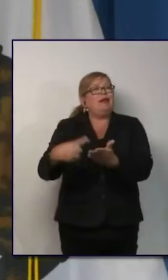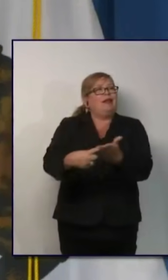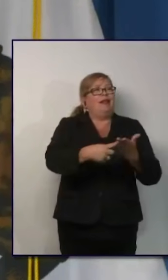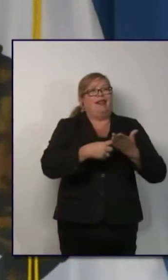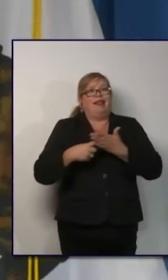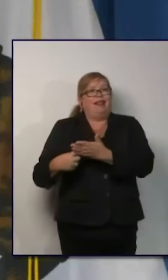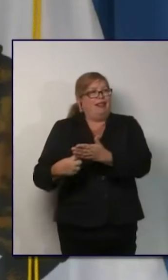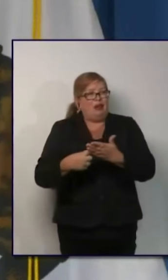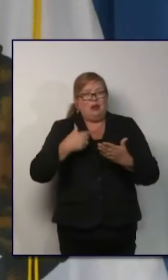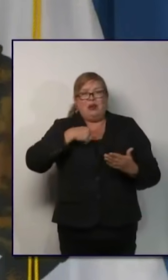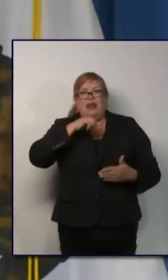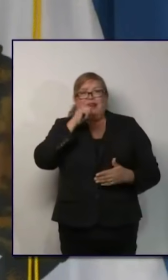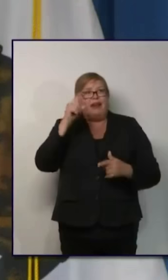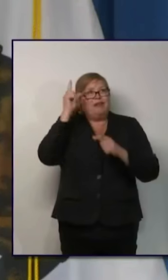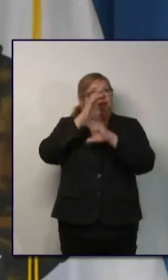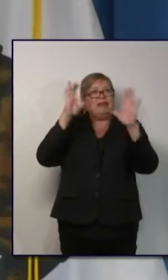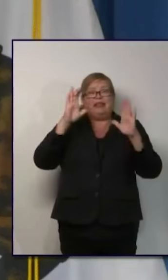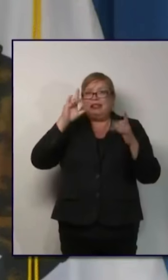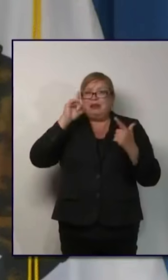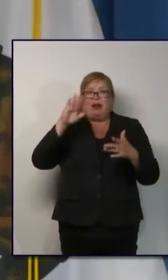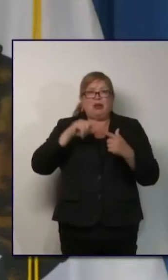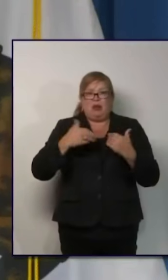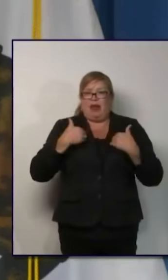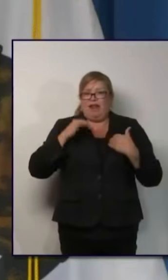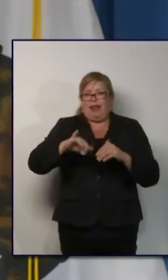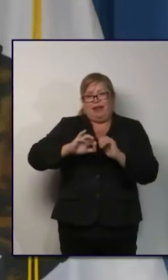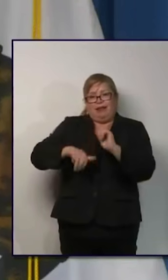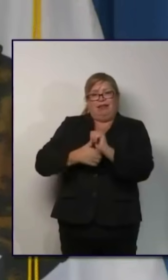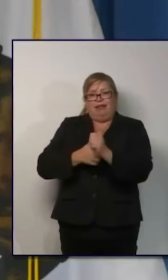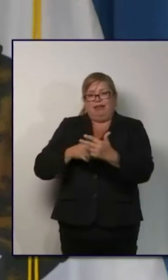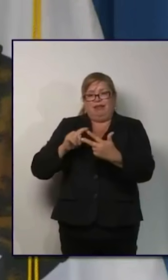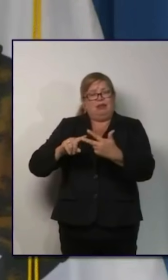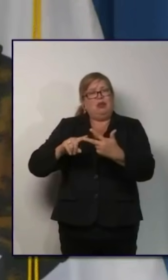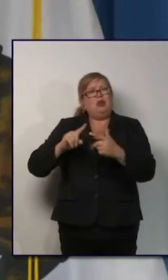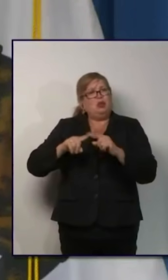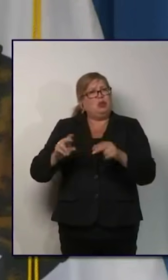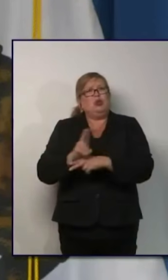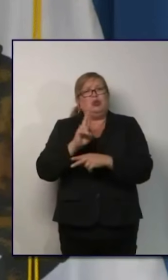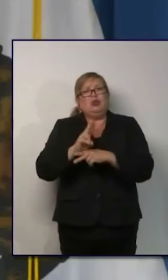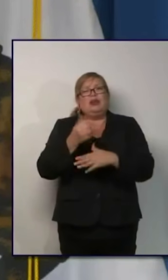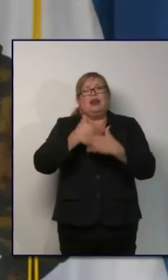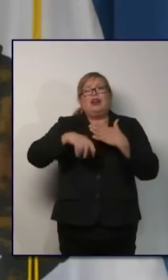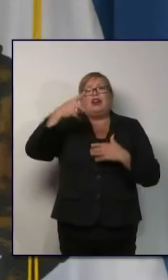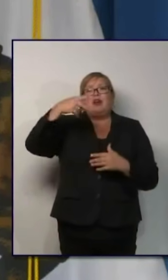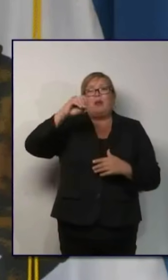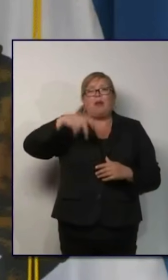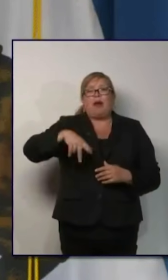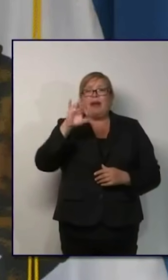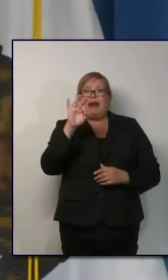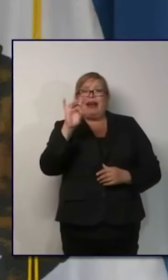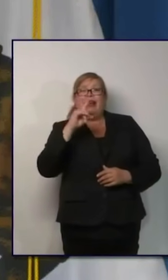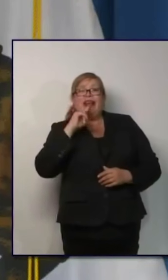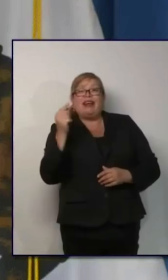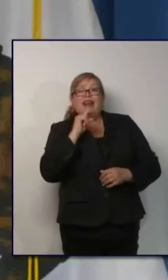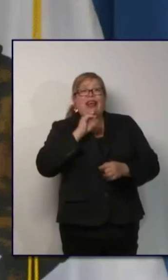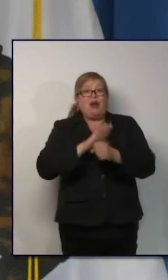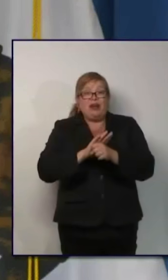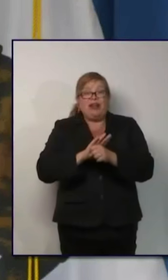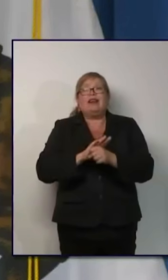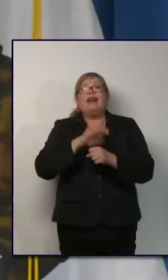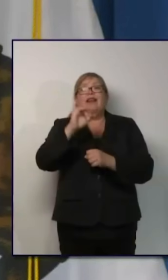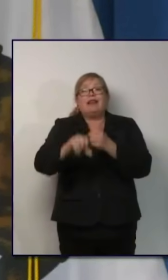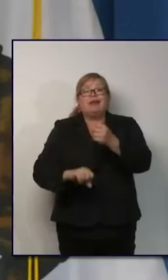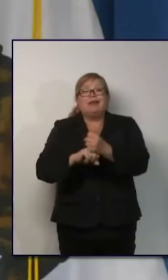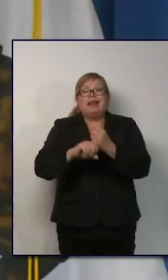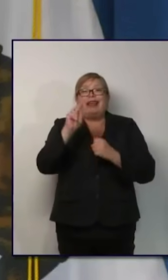even imagined that we'd ever see triggered in our lifetime under the Prop 98 guarantee. And that's the guarantee that supports